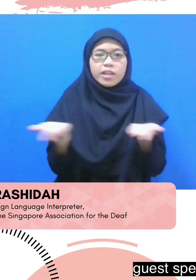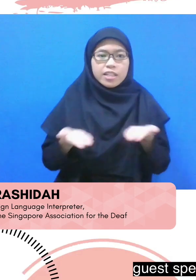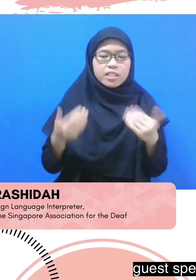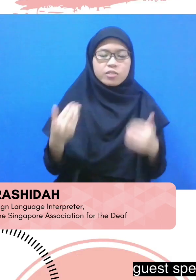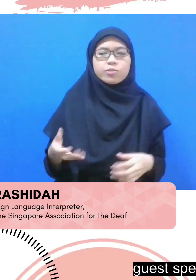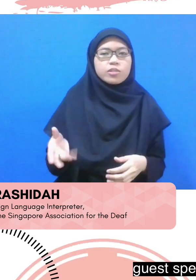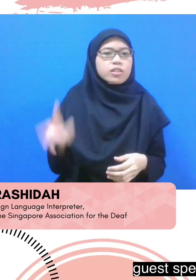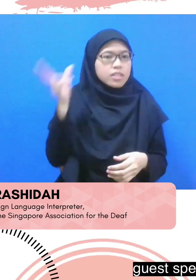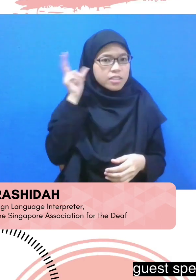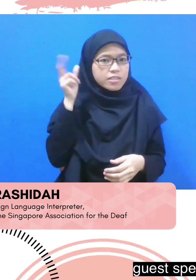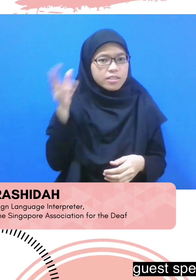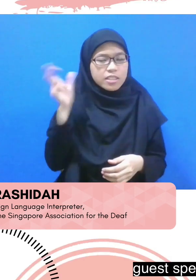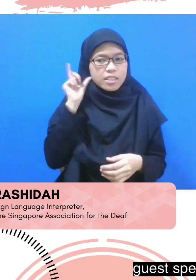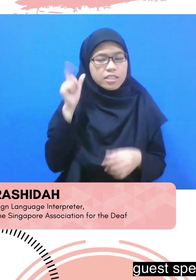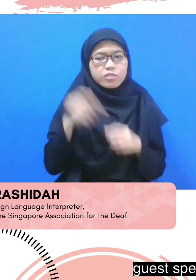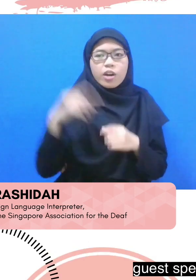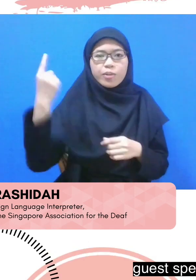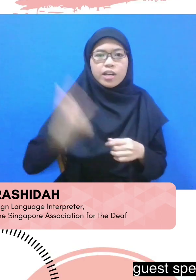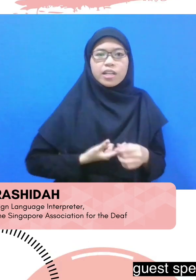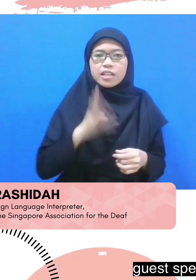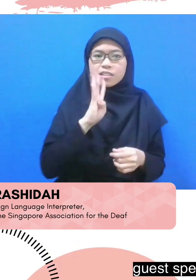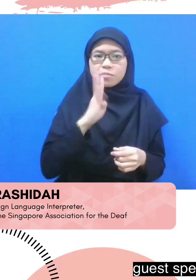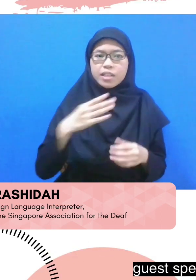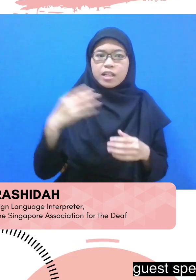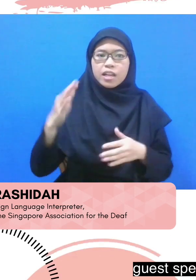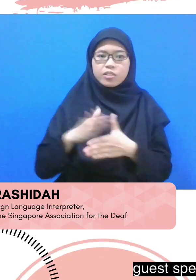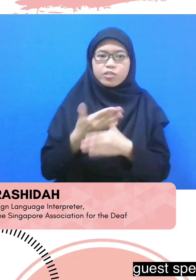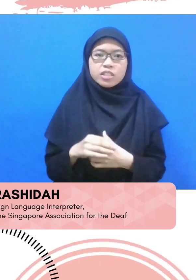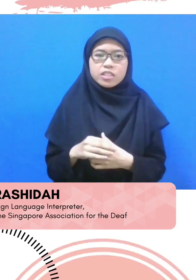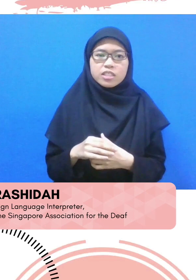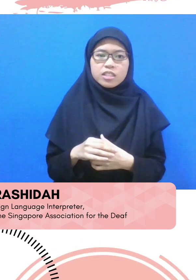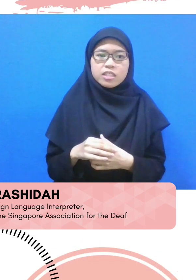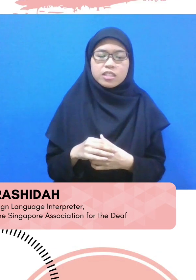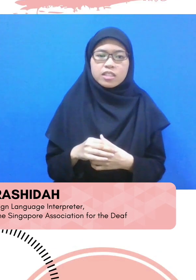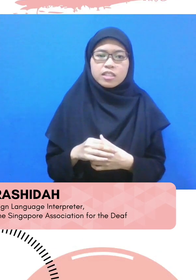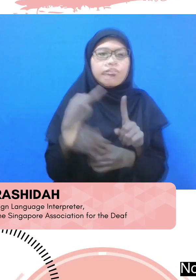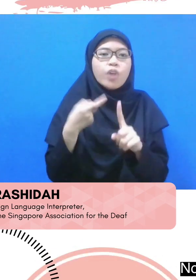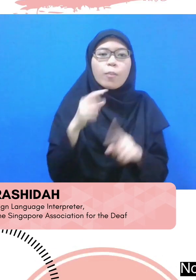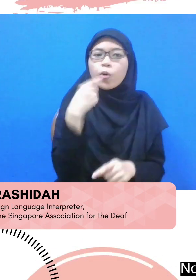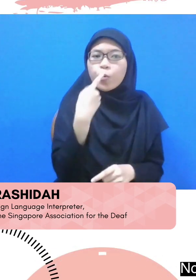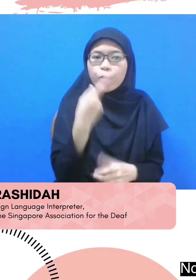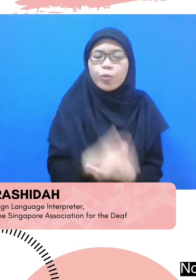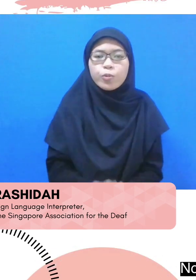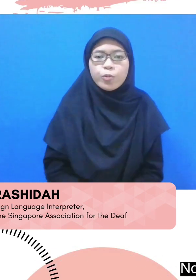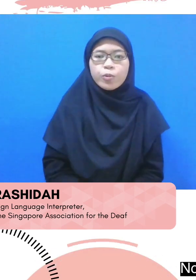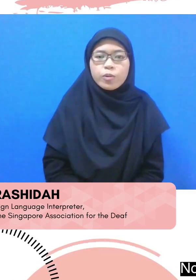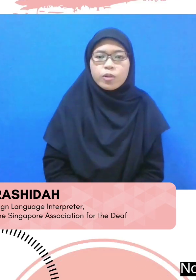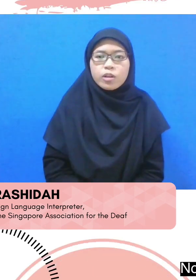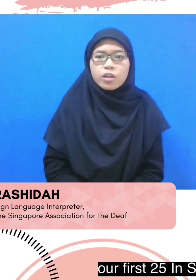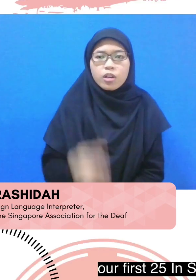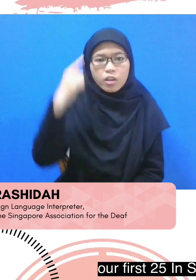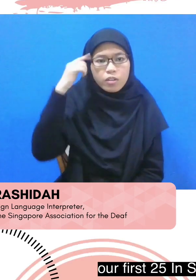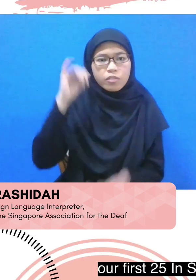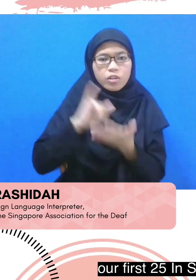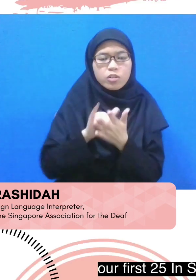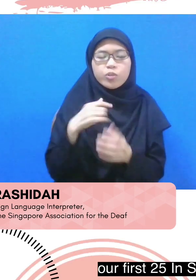speak and also to share her experiences and ask her questions. Now, for those of you who've missed